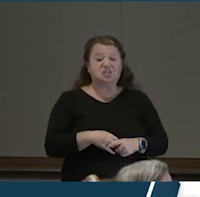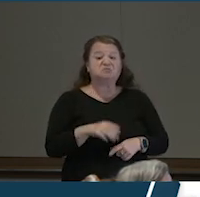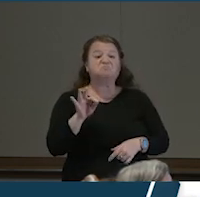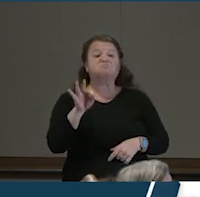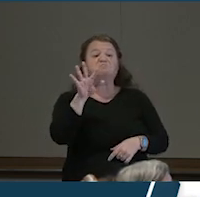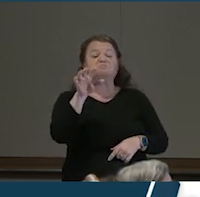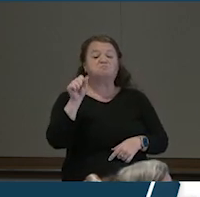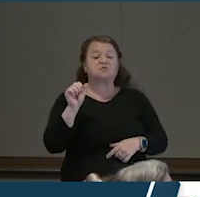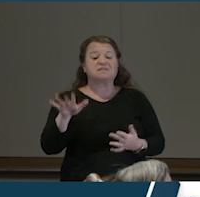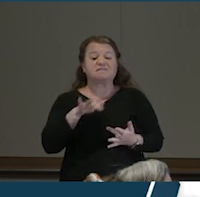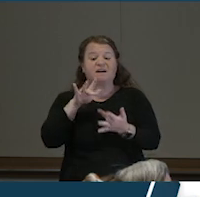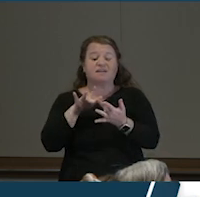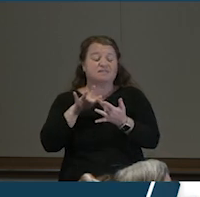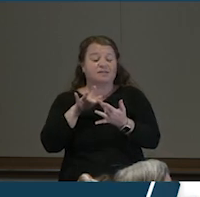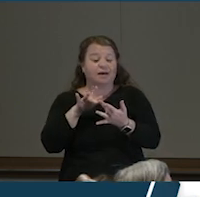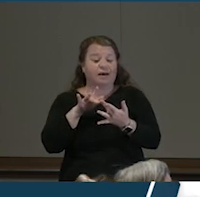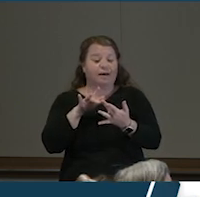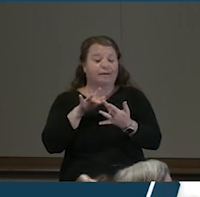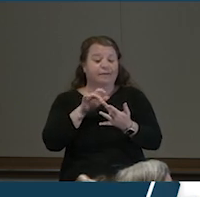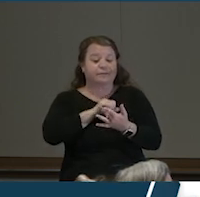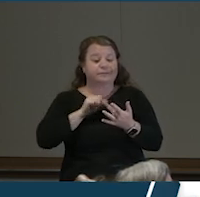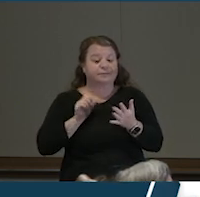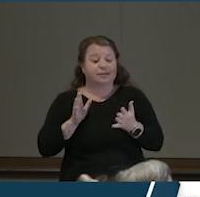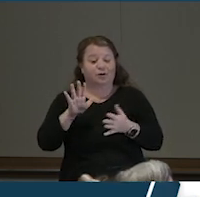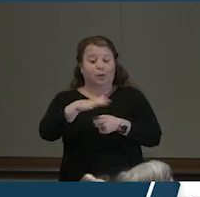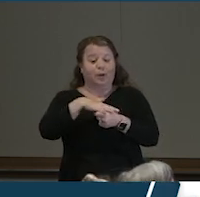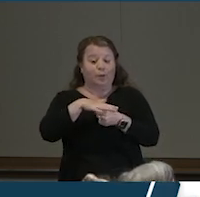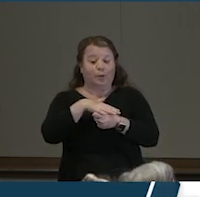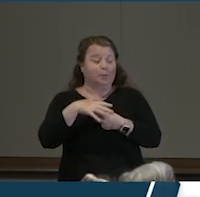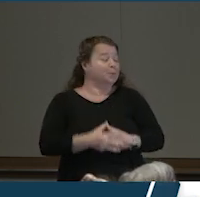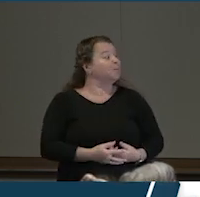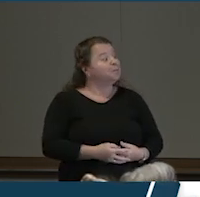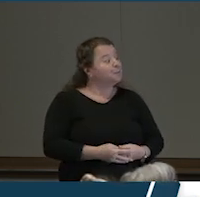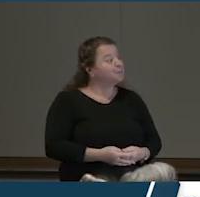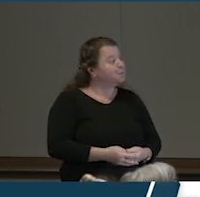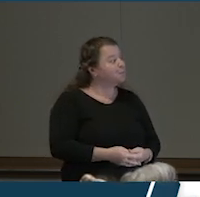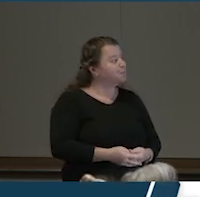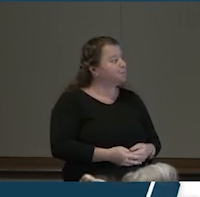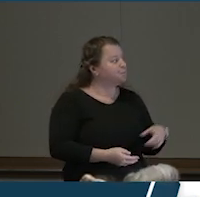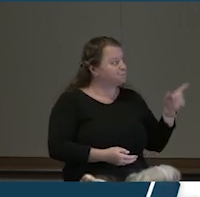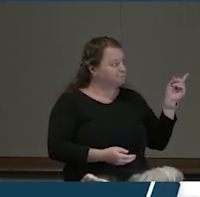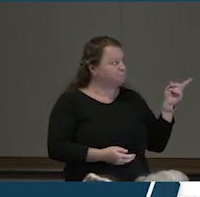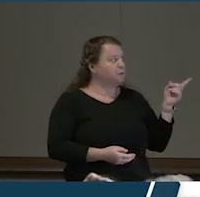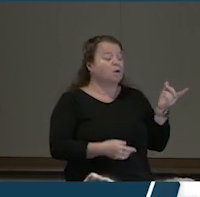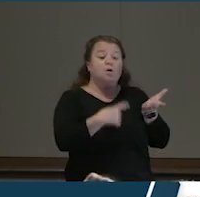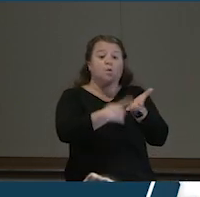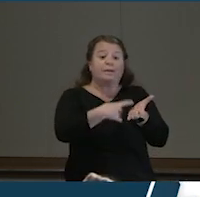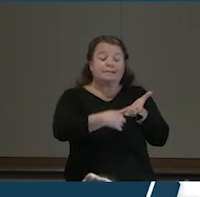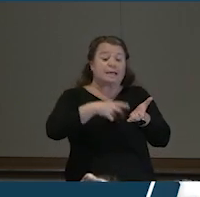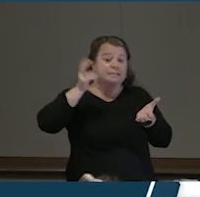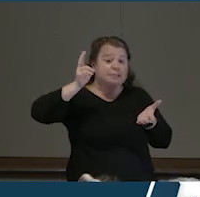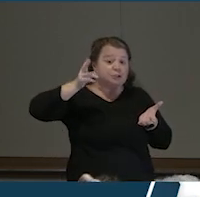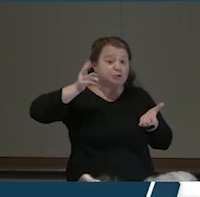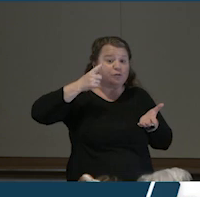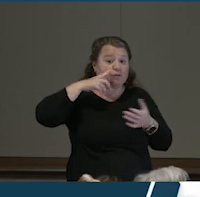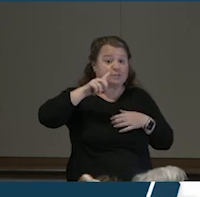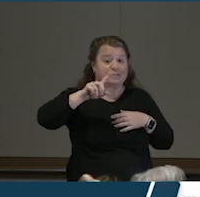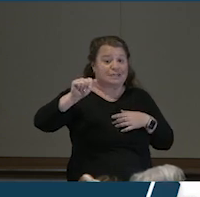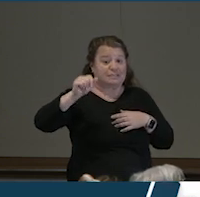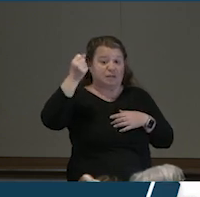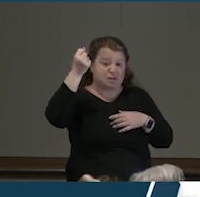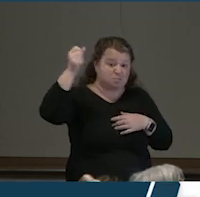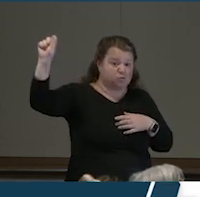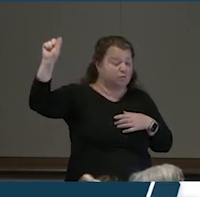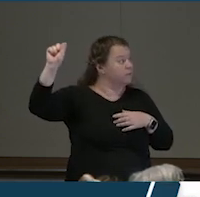there. All right, so these are the topics that we talk about. So we talk about the history of the disability movement, which is dark. It